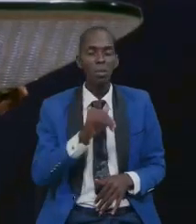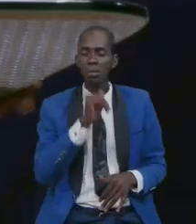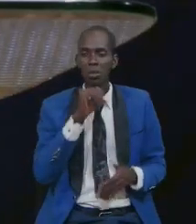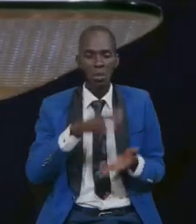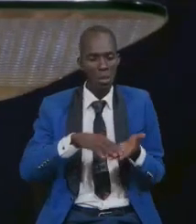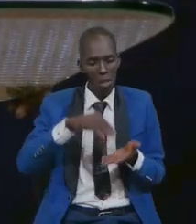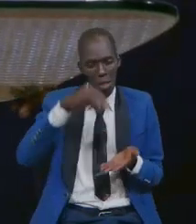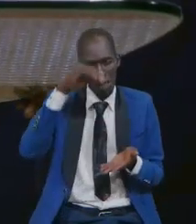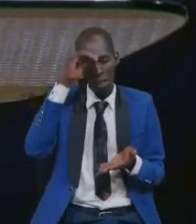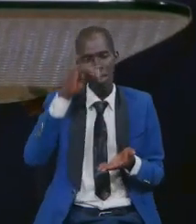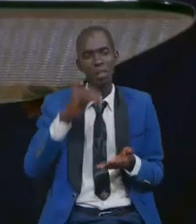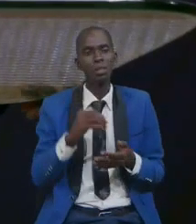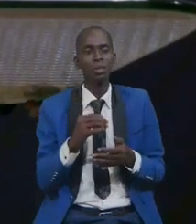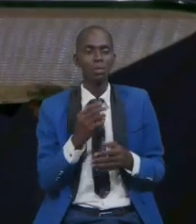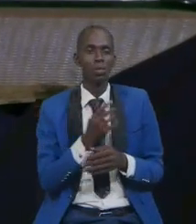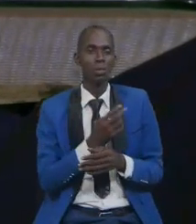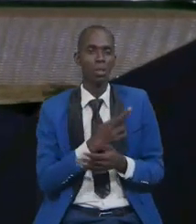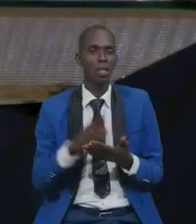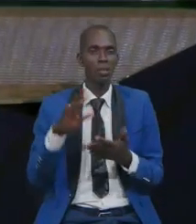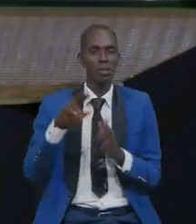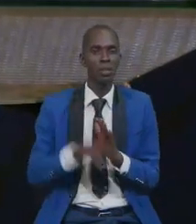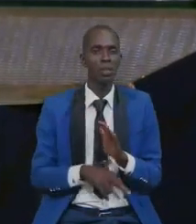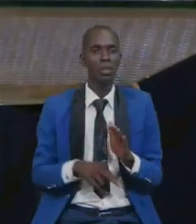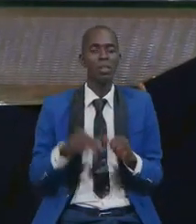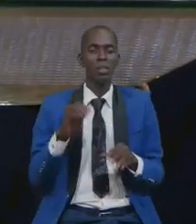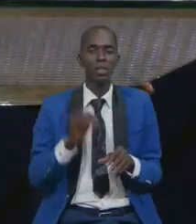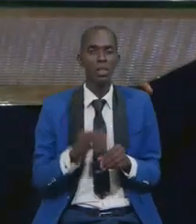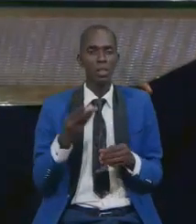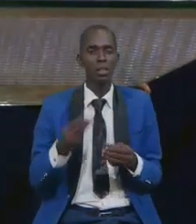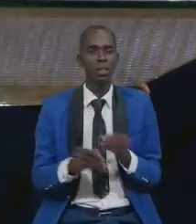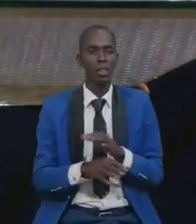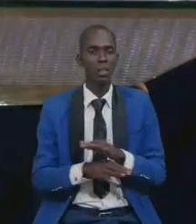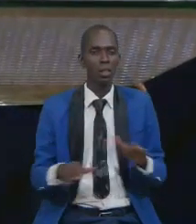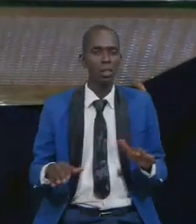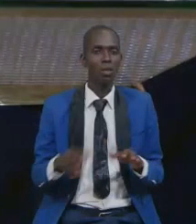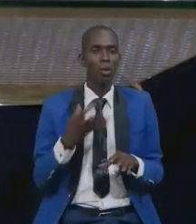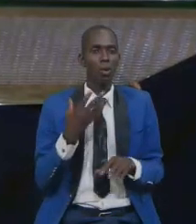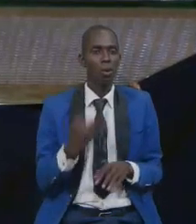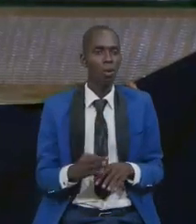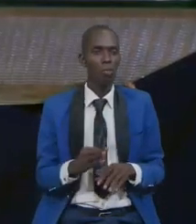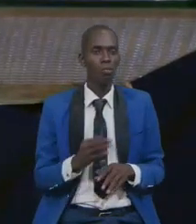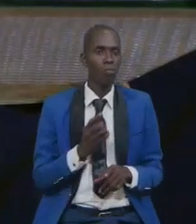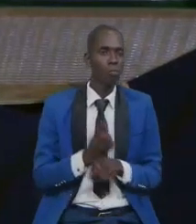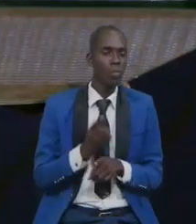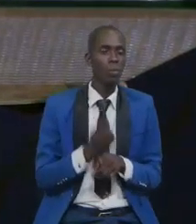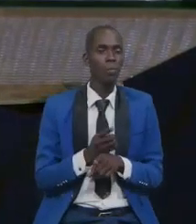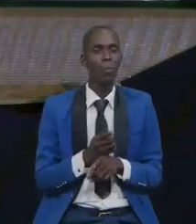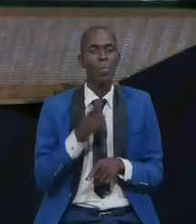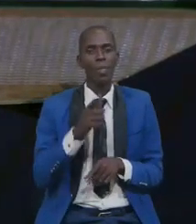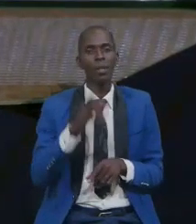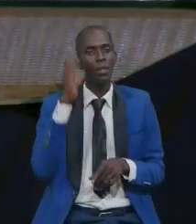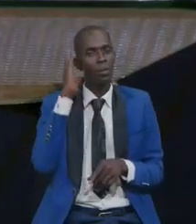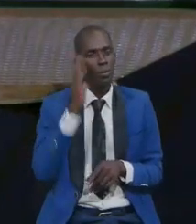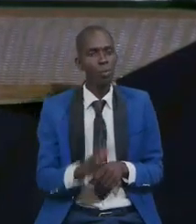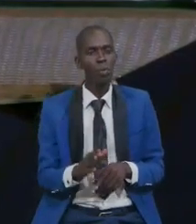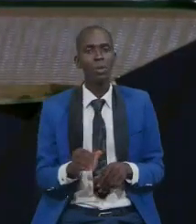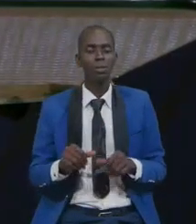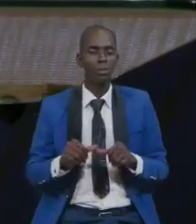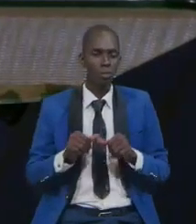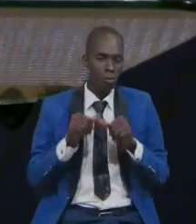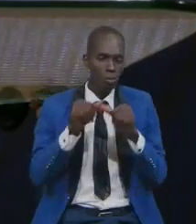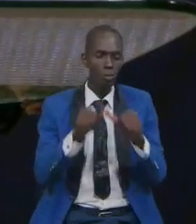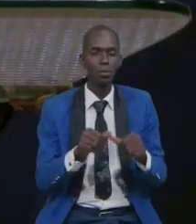learn righteousness. In the land of uprightness, he will deal